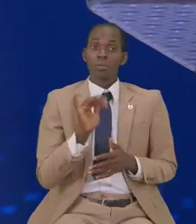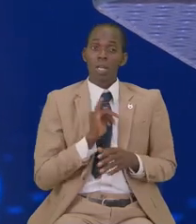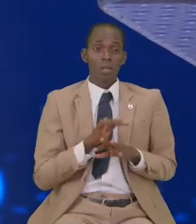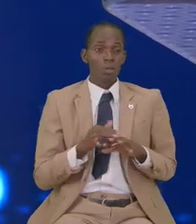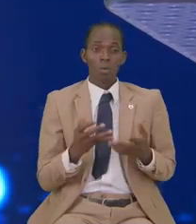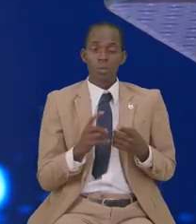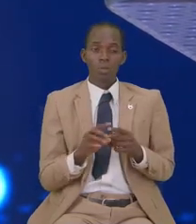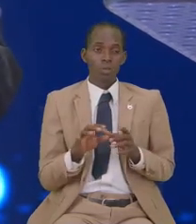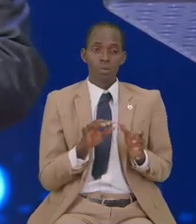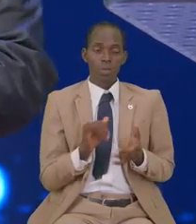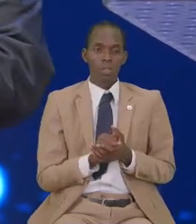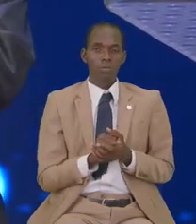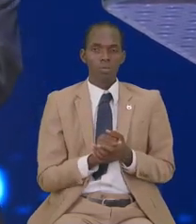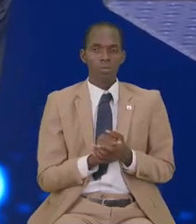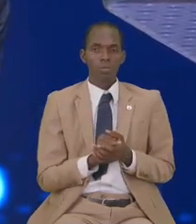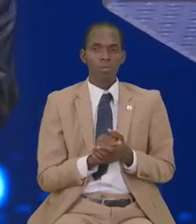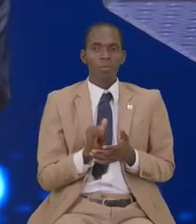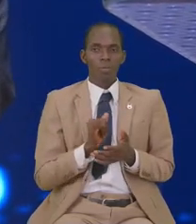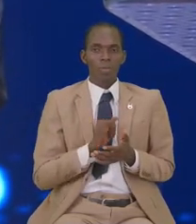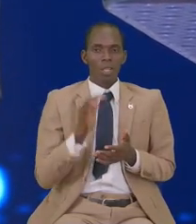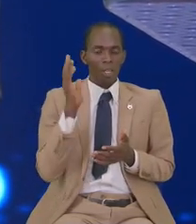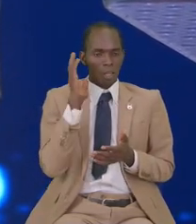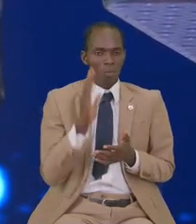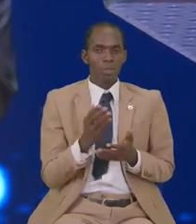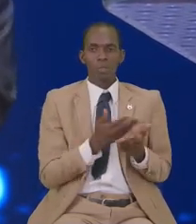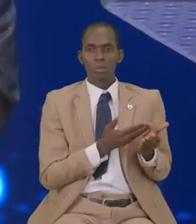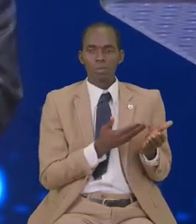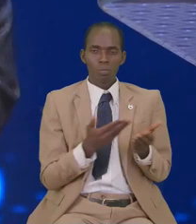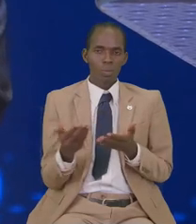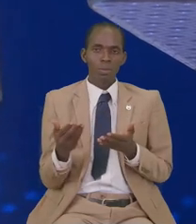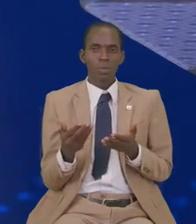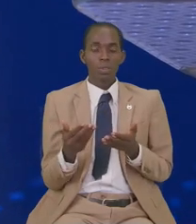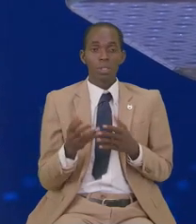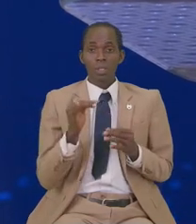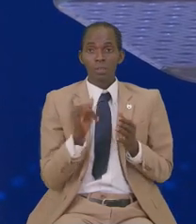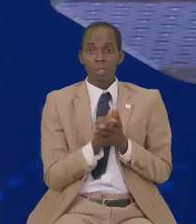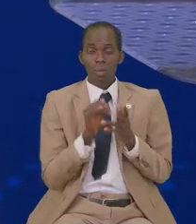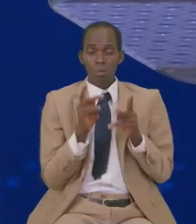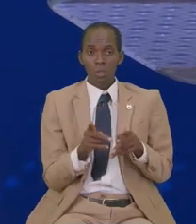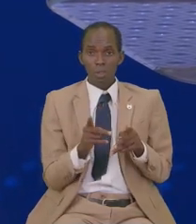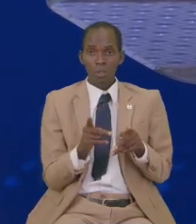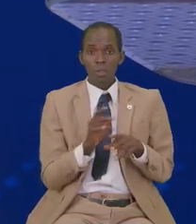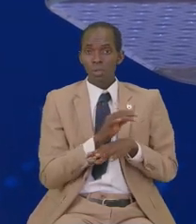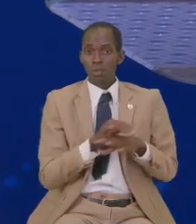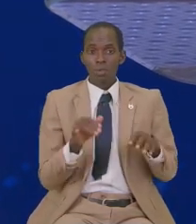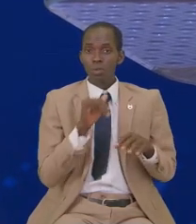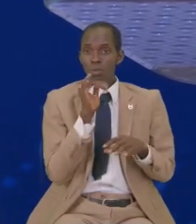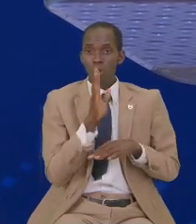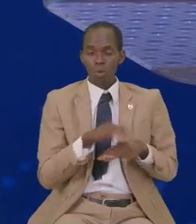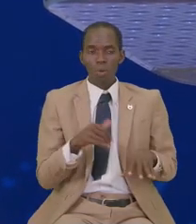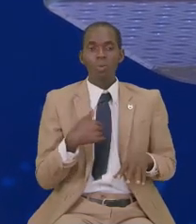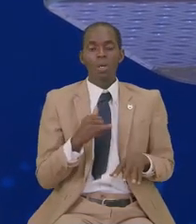that. I will put the fleece down. If that person does not call me, then I